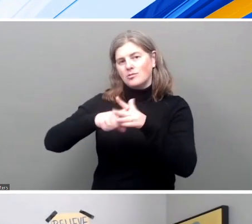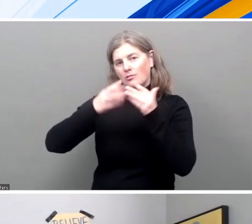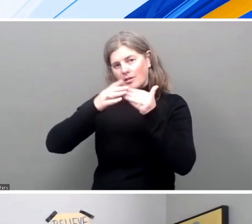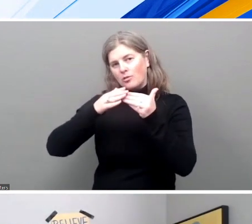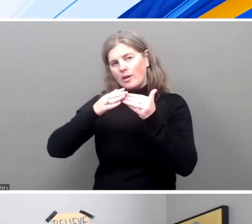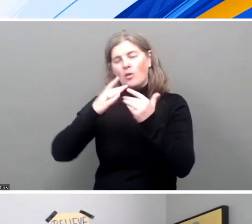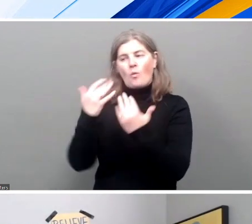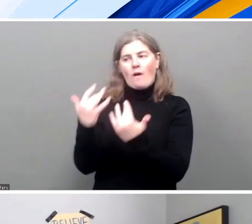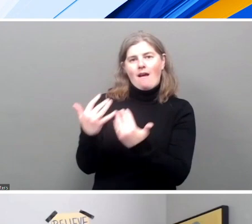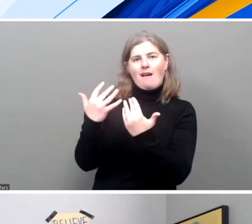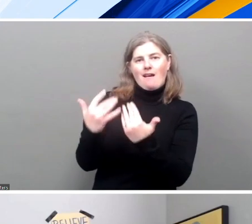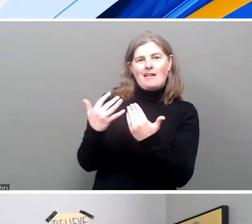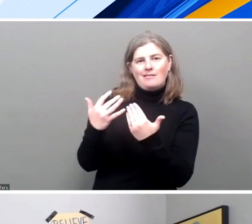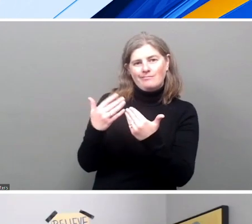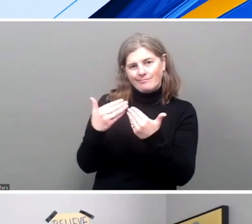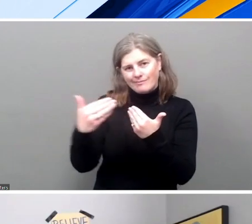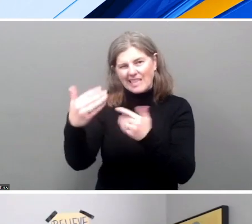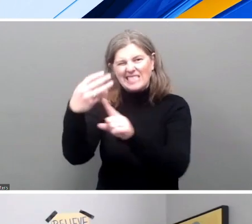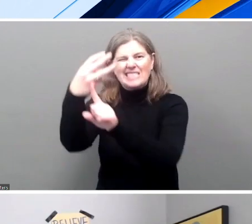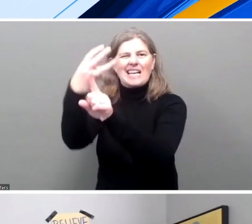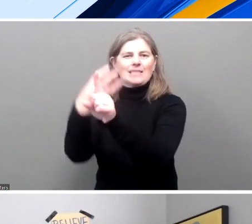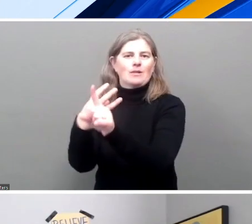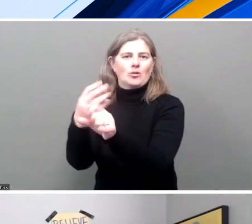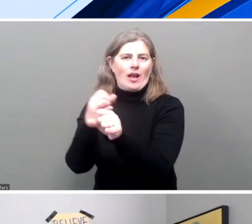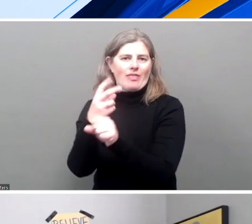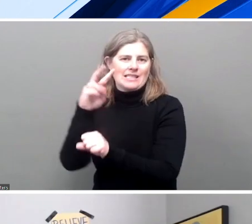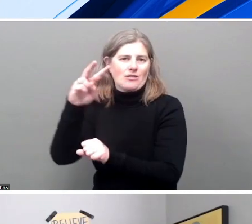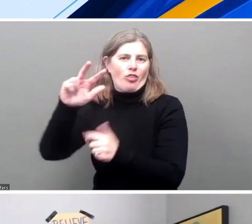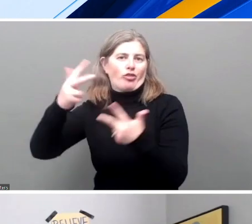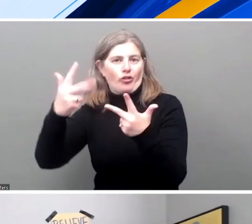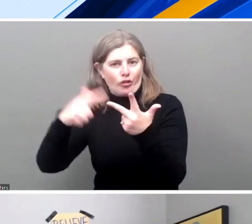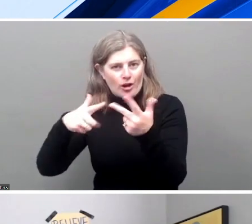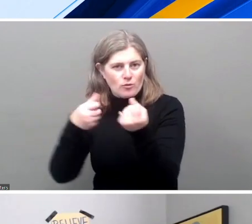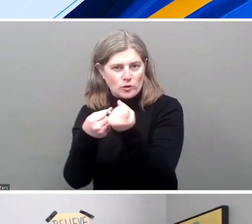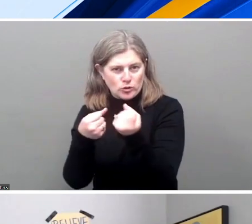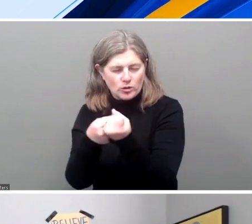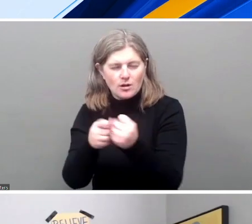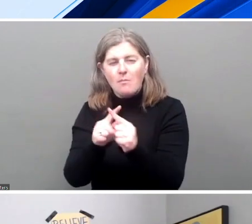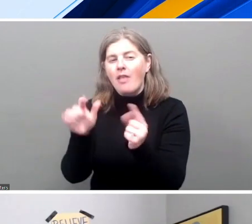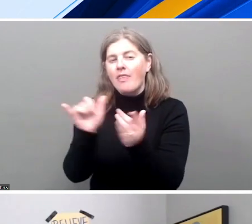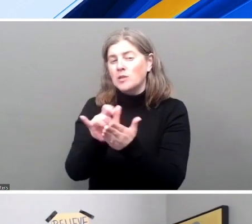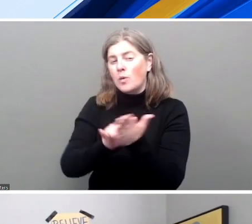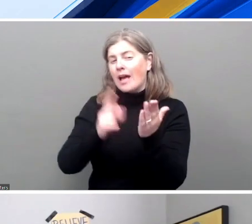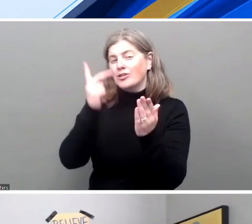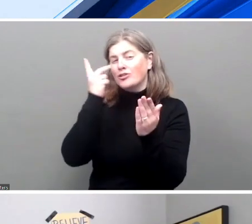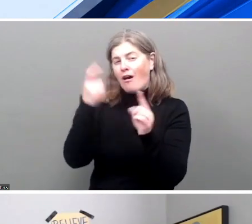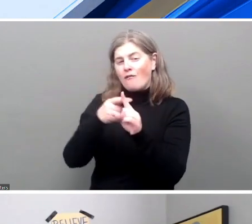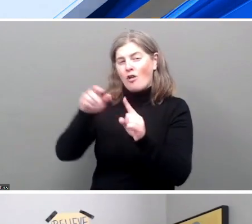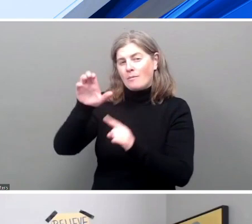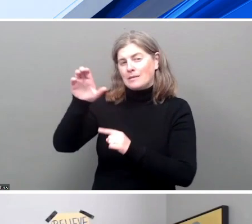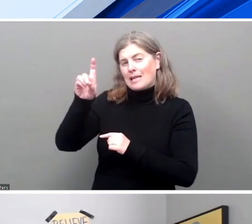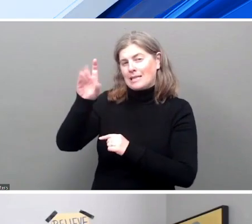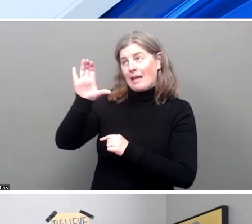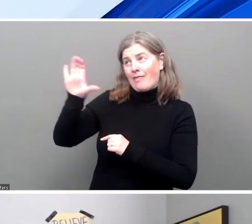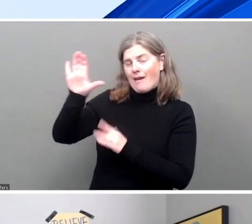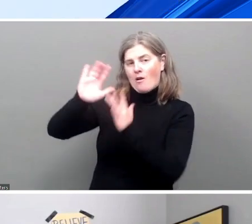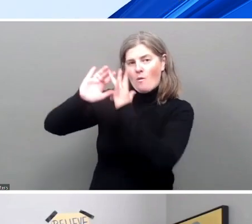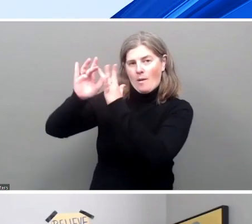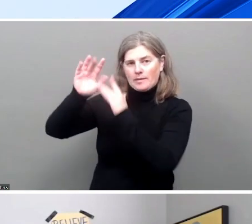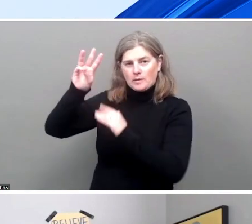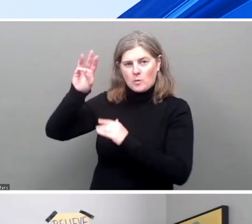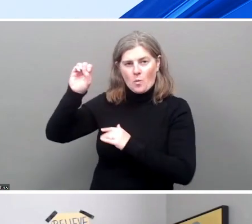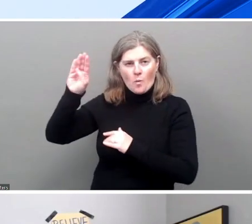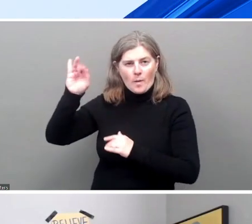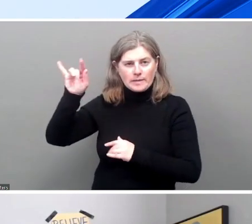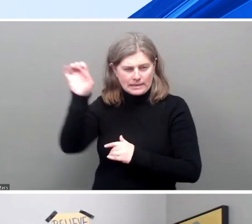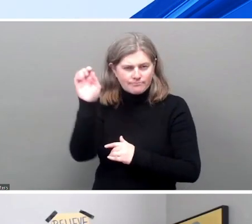wait, the 6 months to get your booster. But that's what I saw on the CDC website. But yeah, I